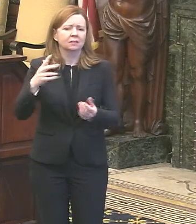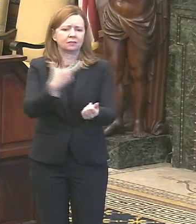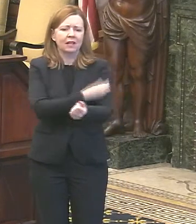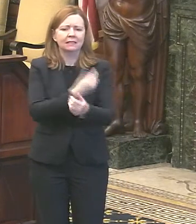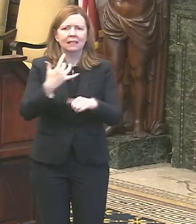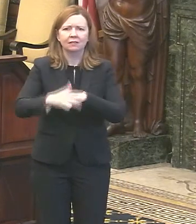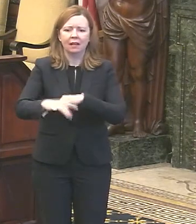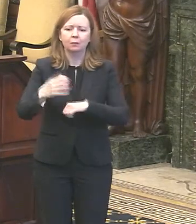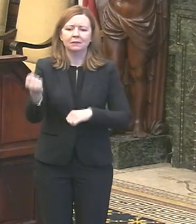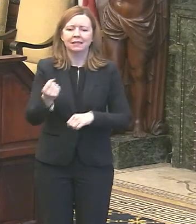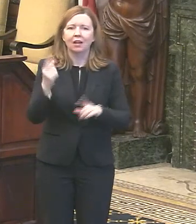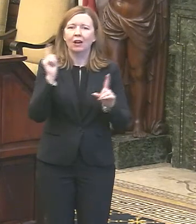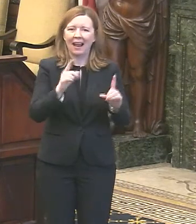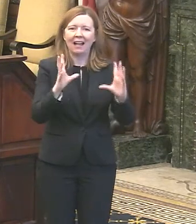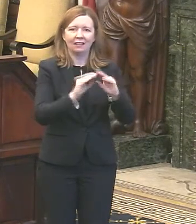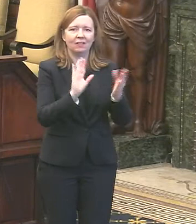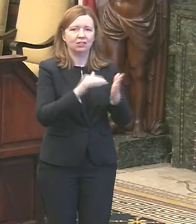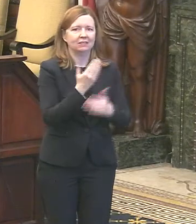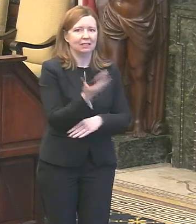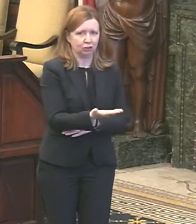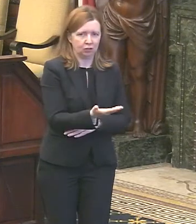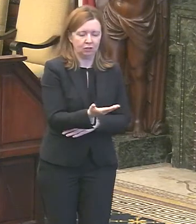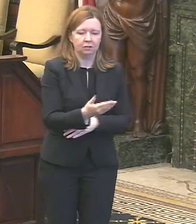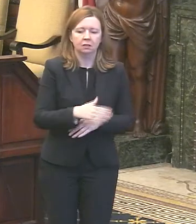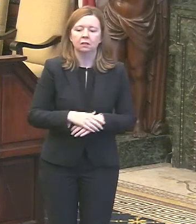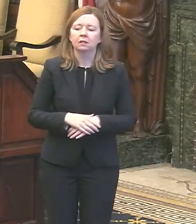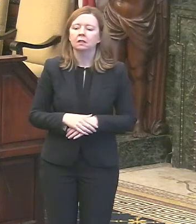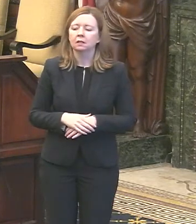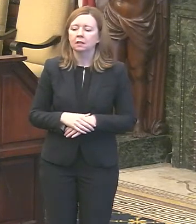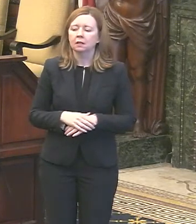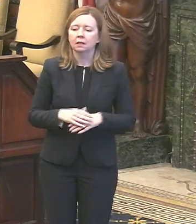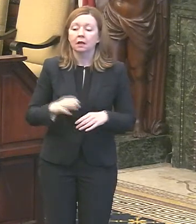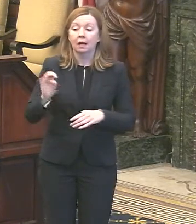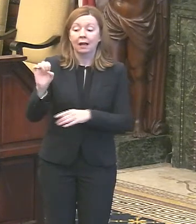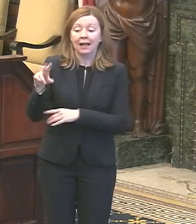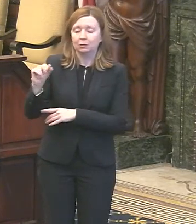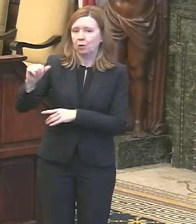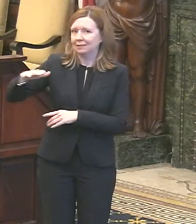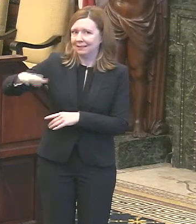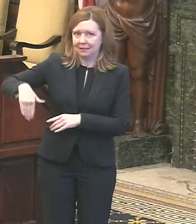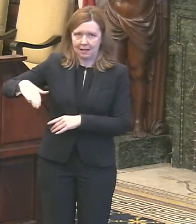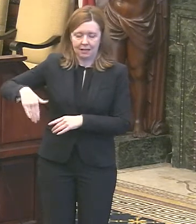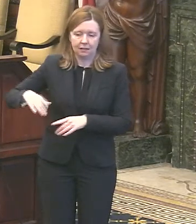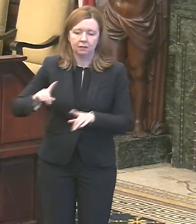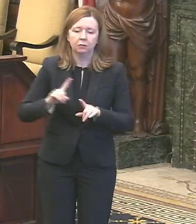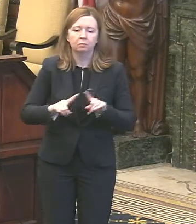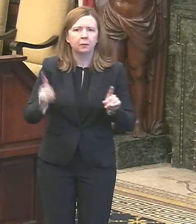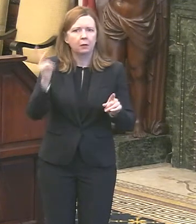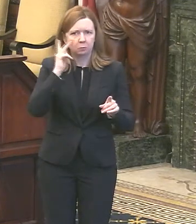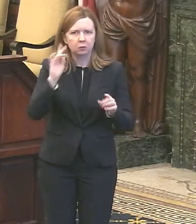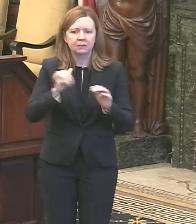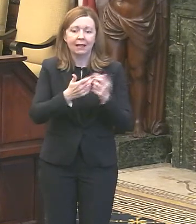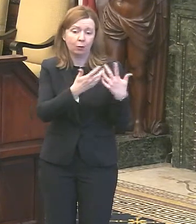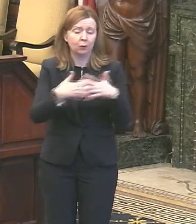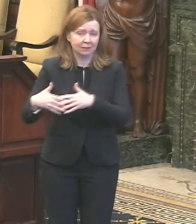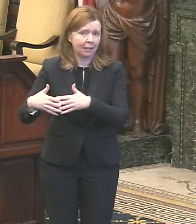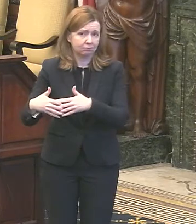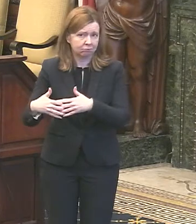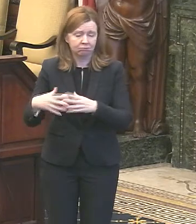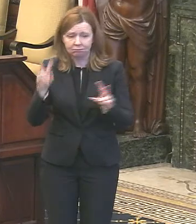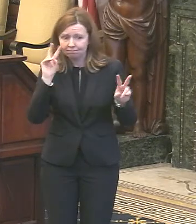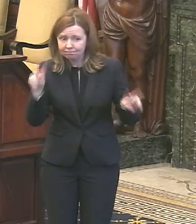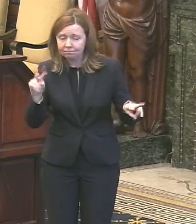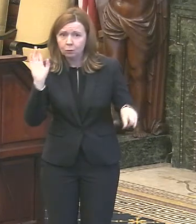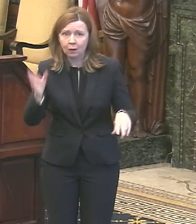available Saturday at the Convention Center. Not planned currently at Esperanza, but we'll see how that works out. Where